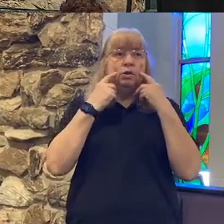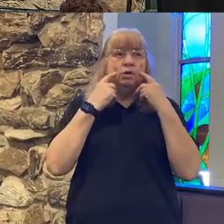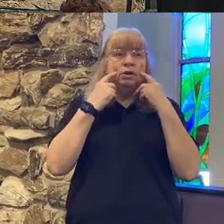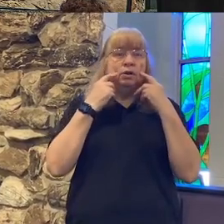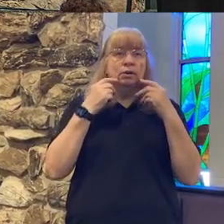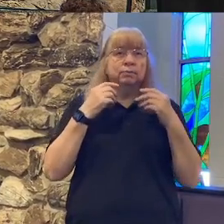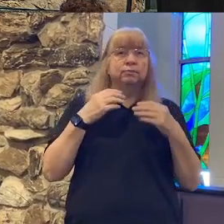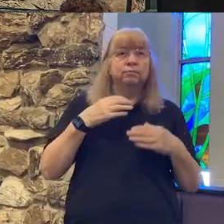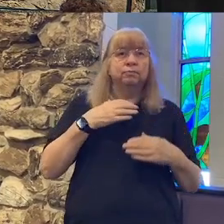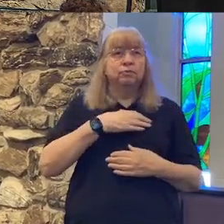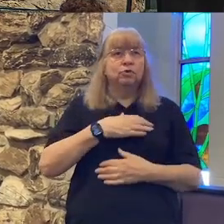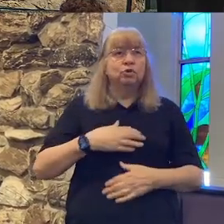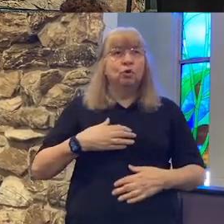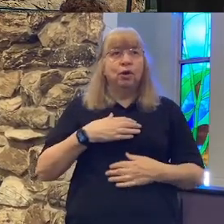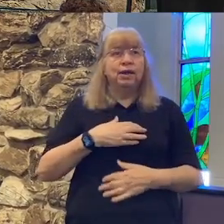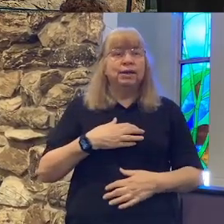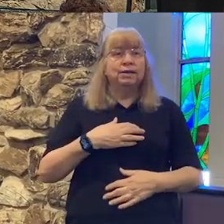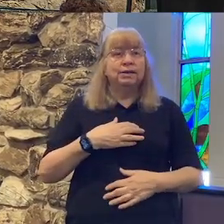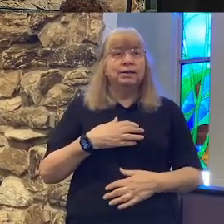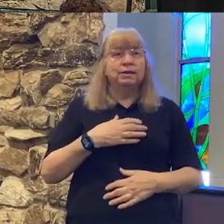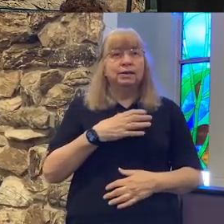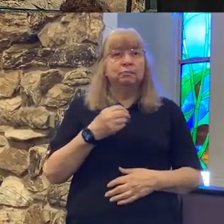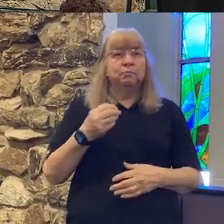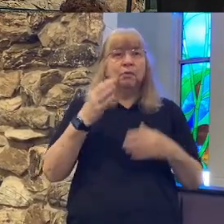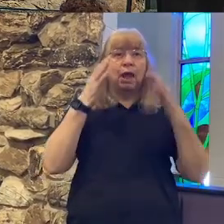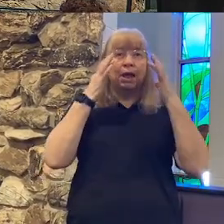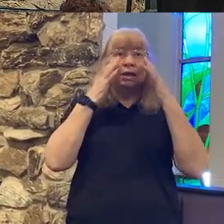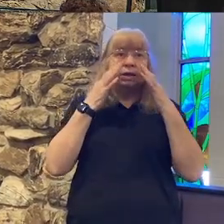tears, joyous and sad.